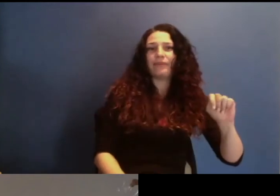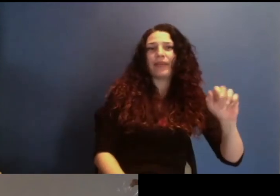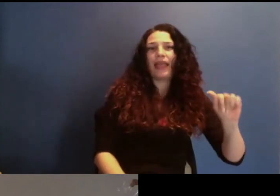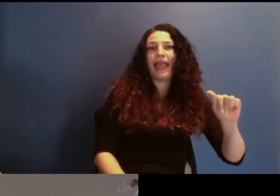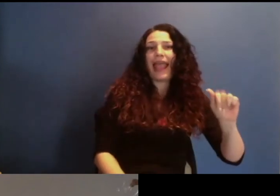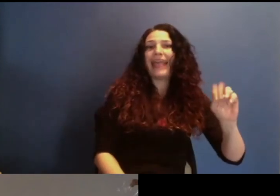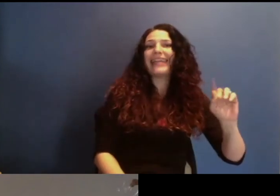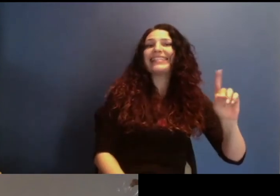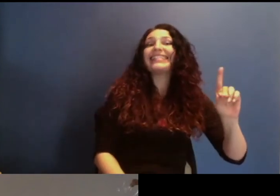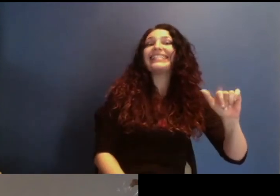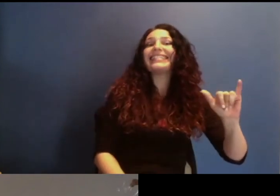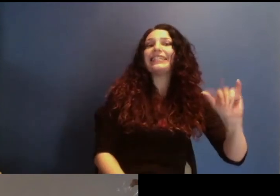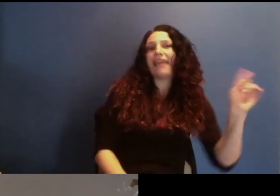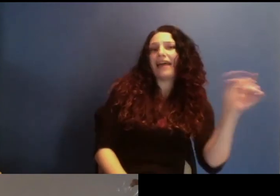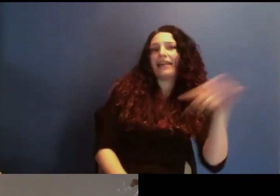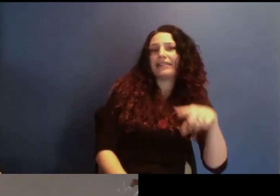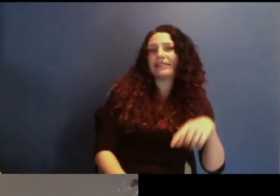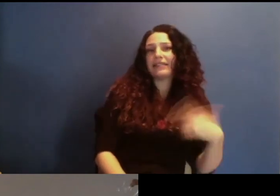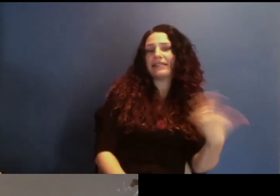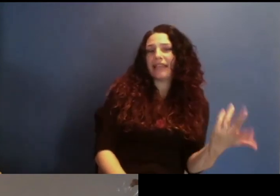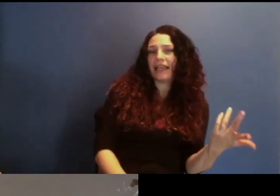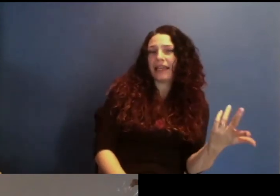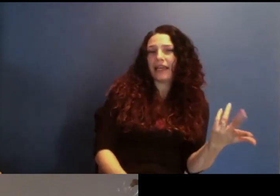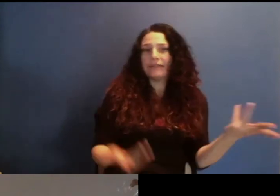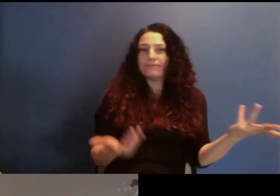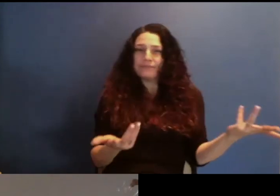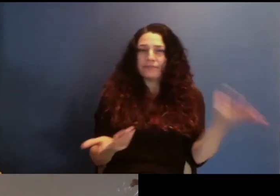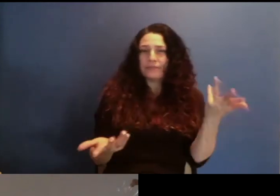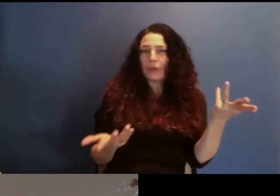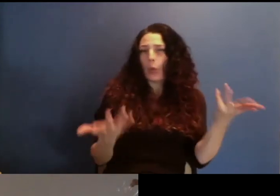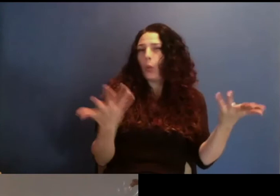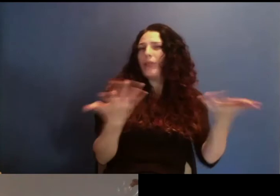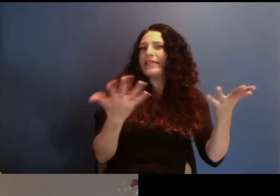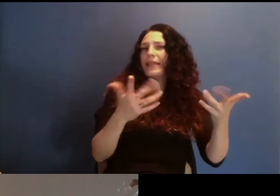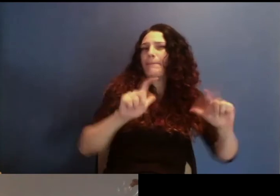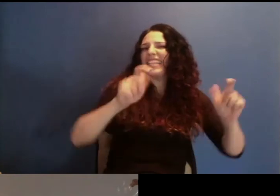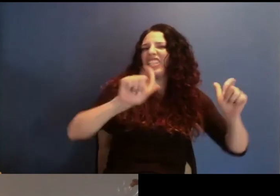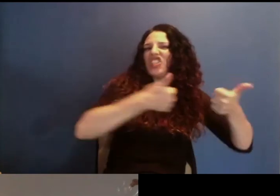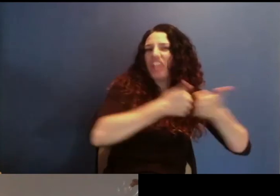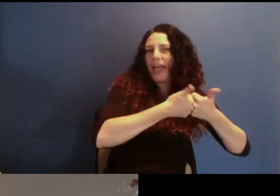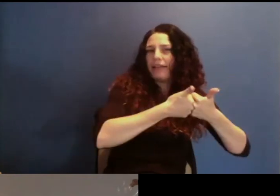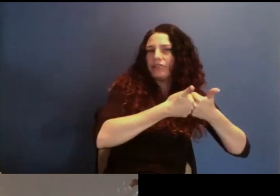you hit with studios and how did you get over it? Well, initially